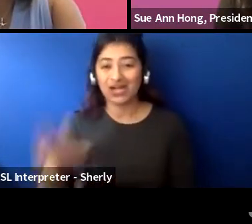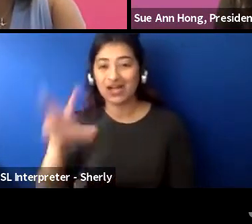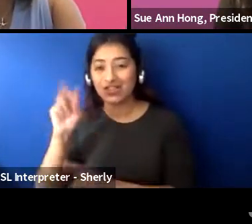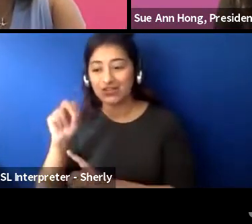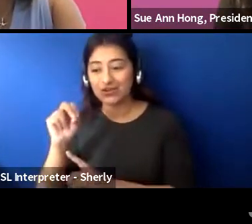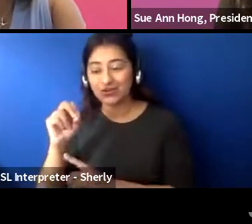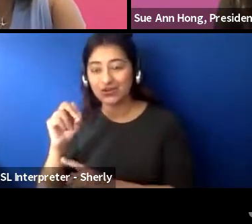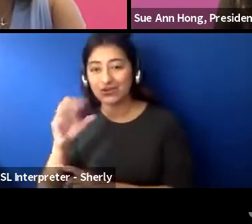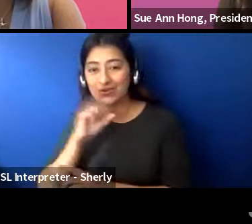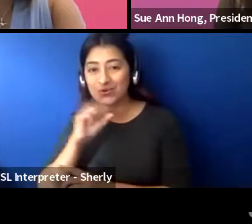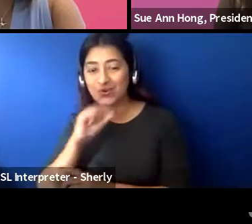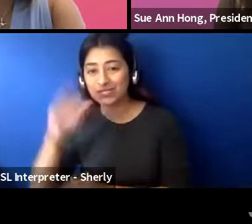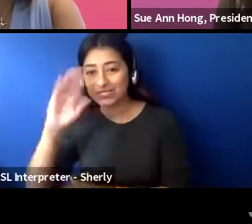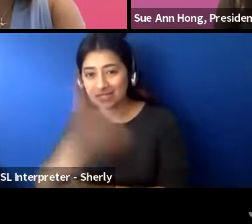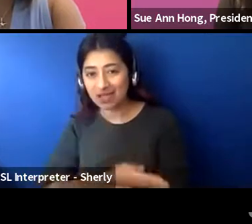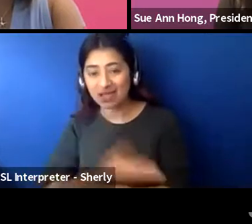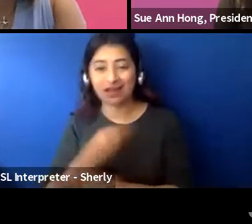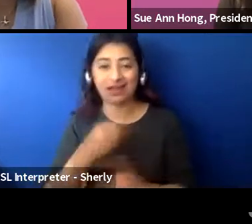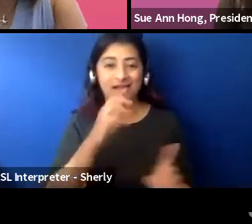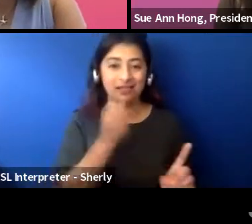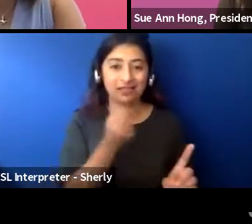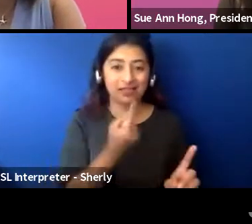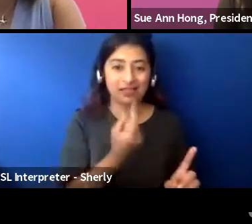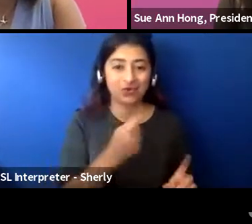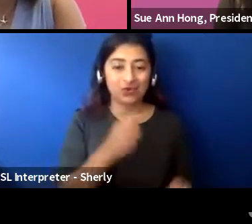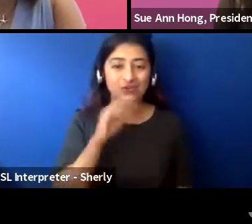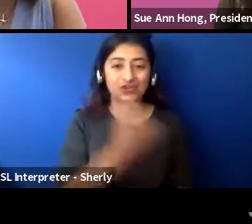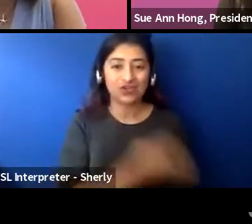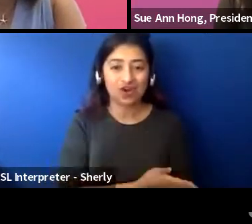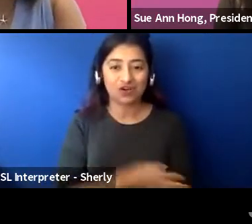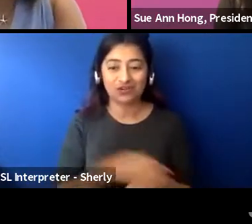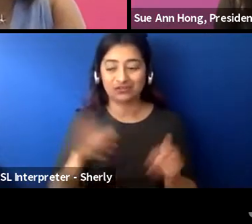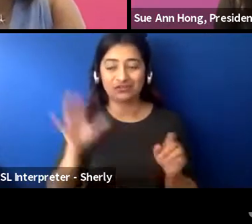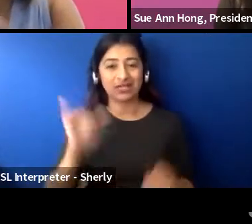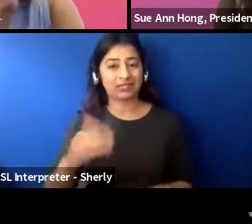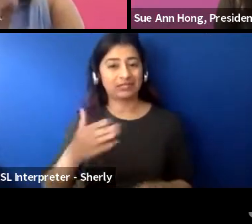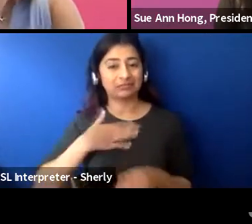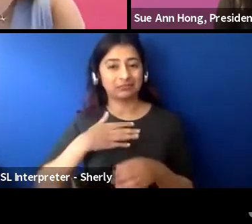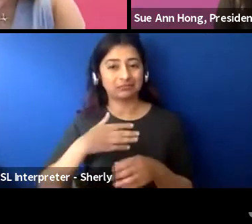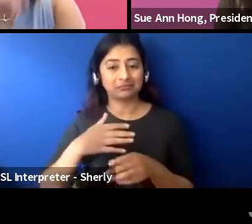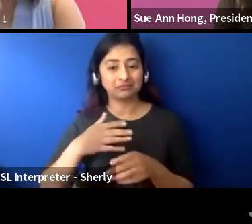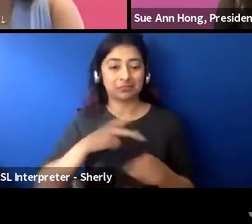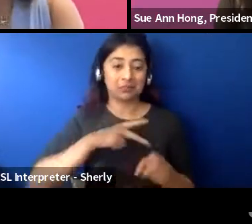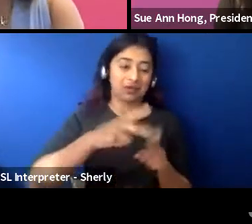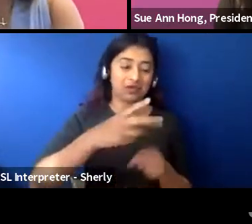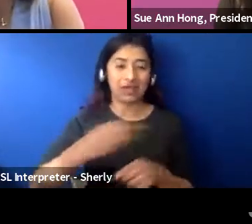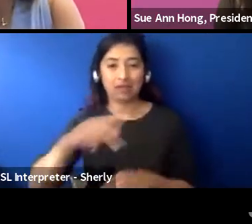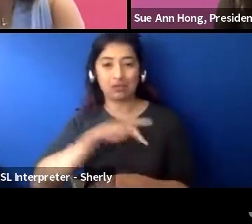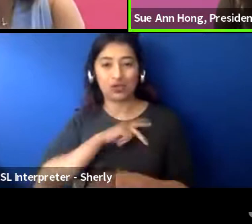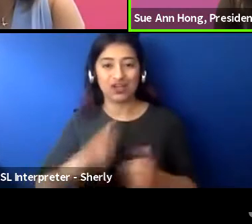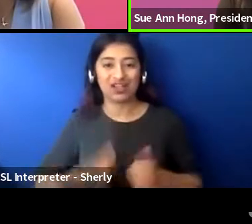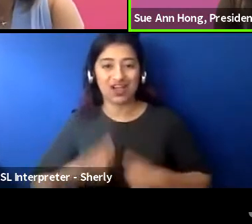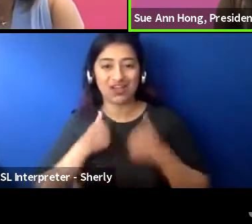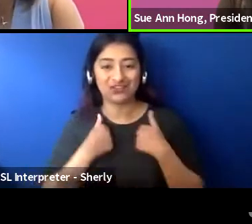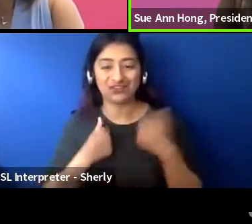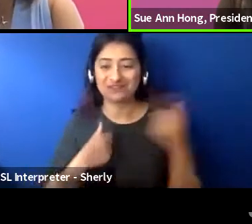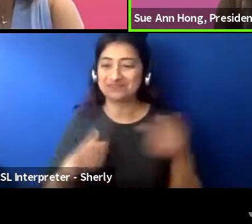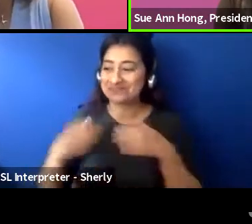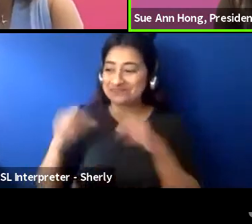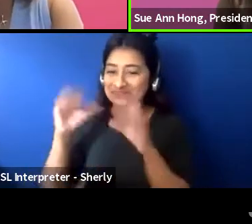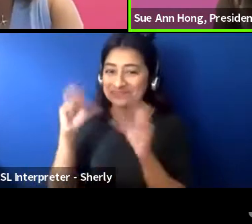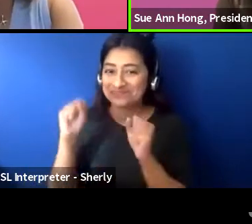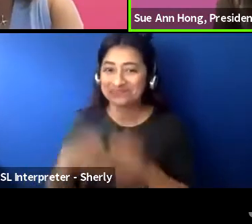and 11-year-old daughter. So that's me professionally and personally. Amazing.